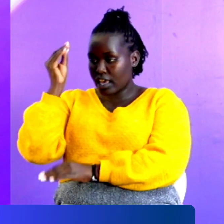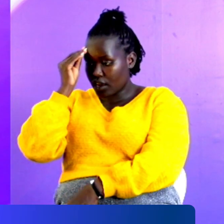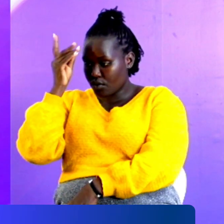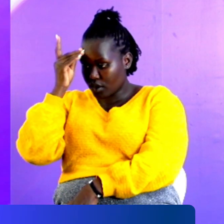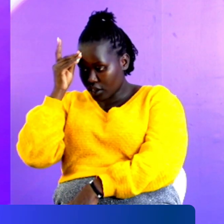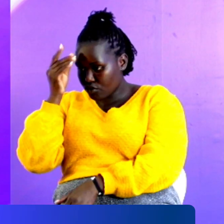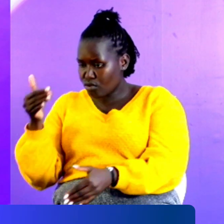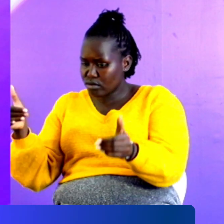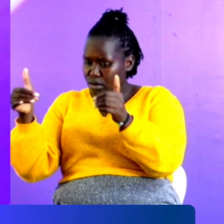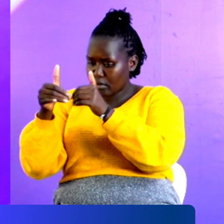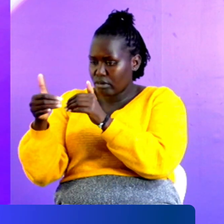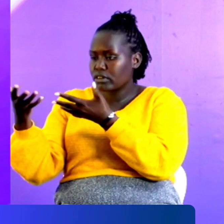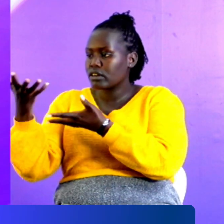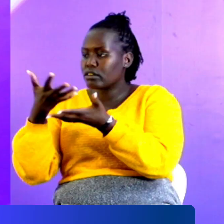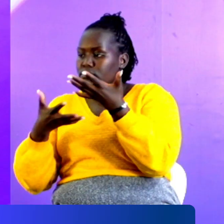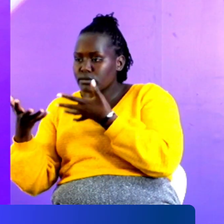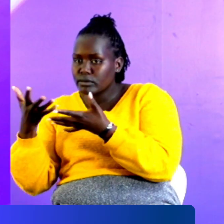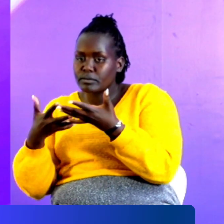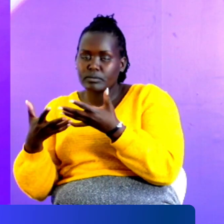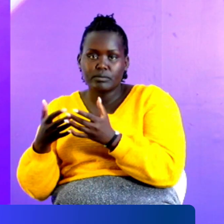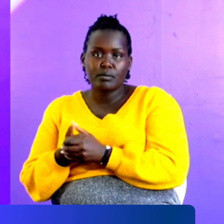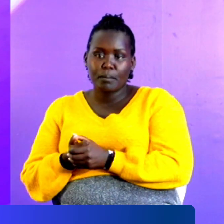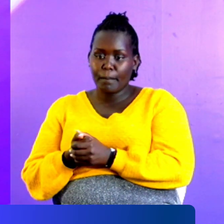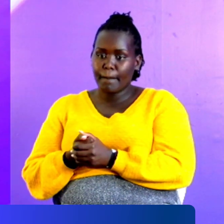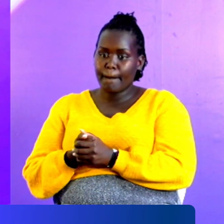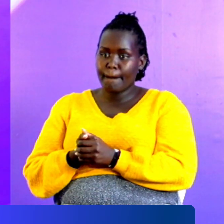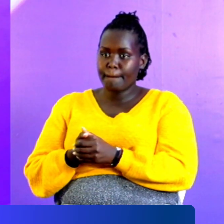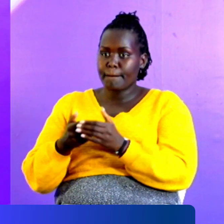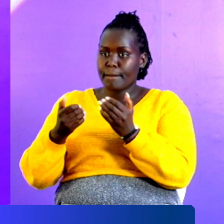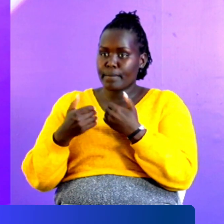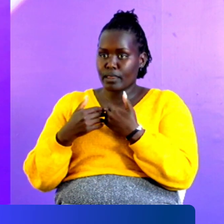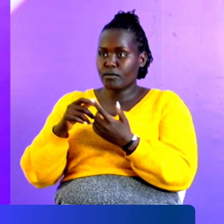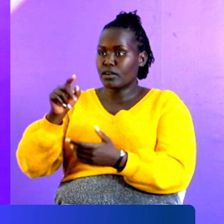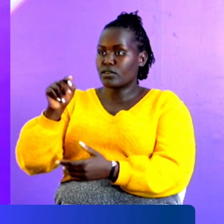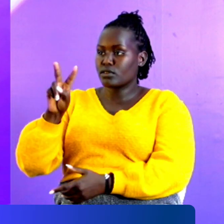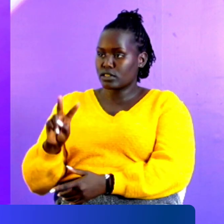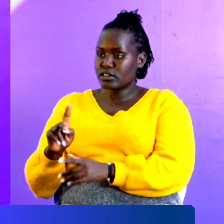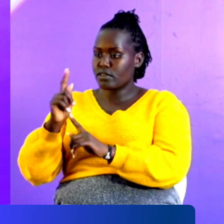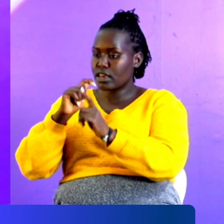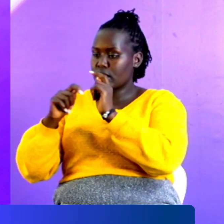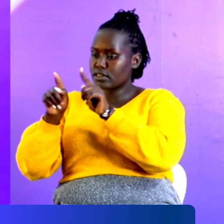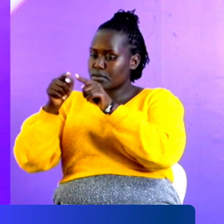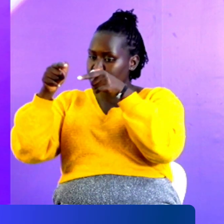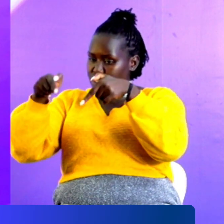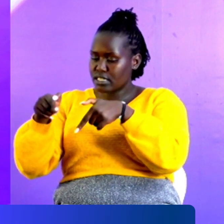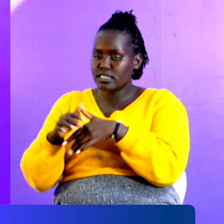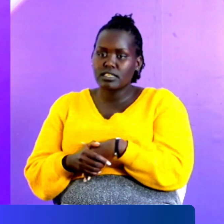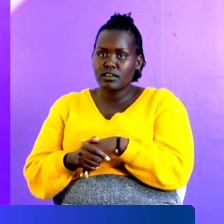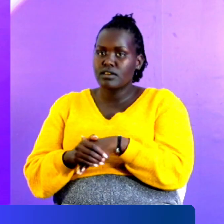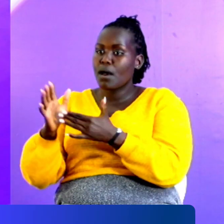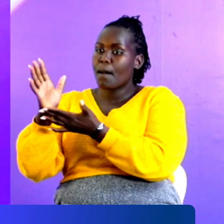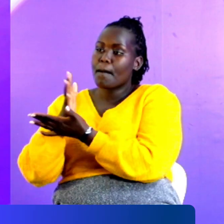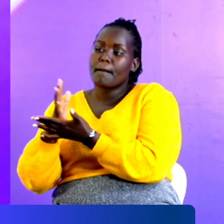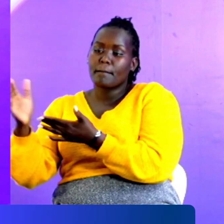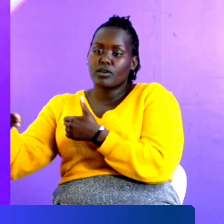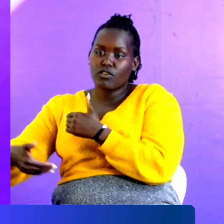done engagements, we have done town halls, all right? I have been to TV interviews like this one. You see, this is also a part of